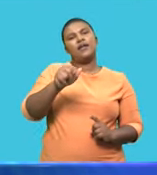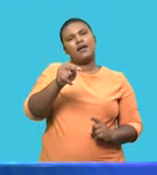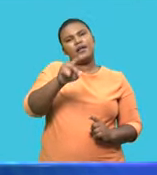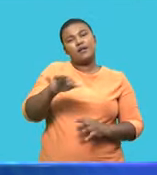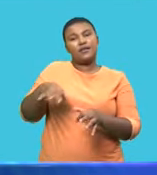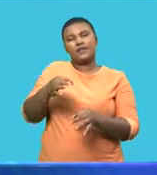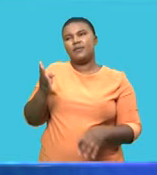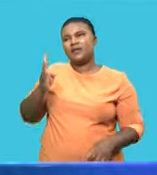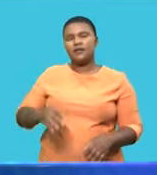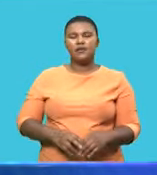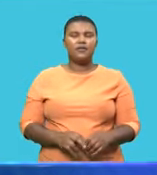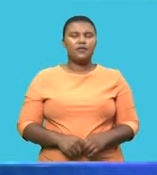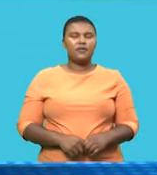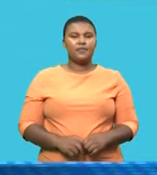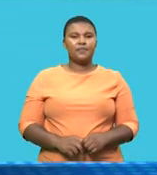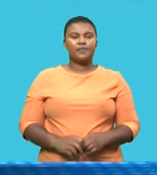elaborates.